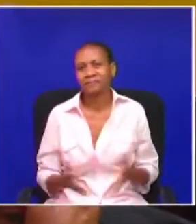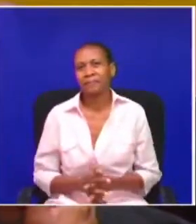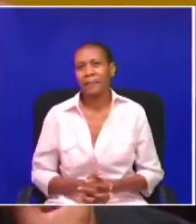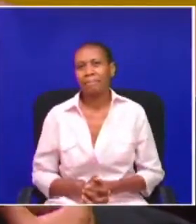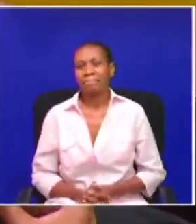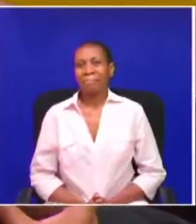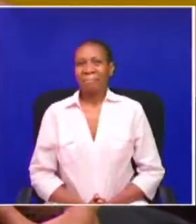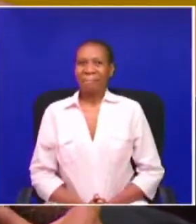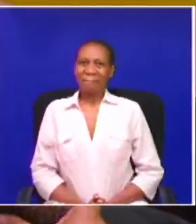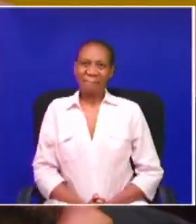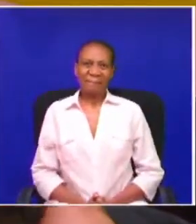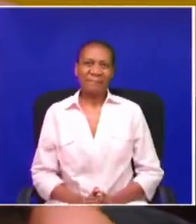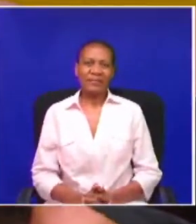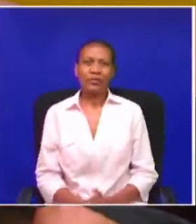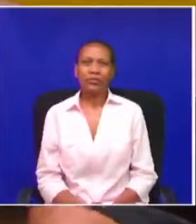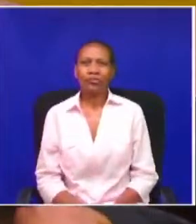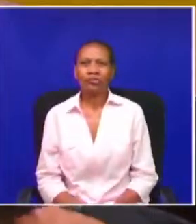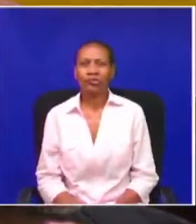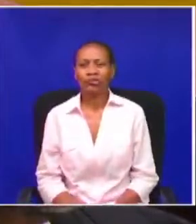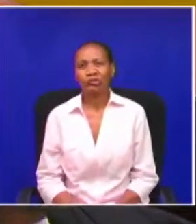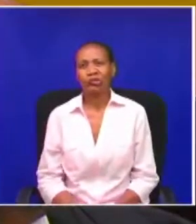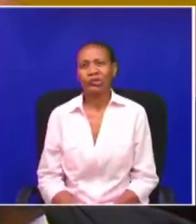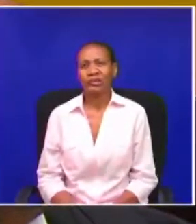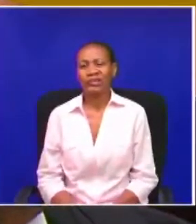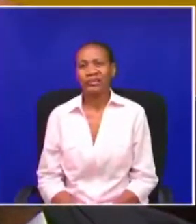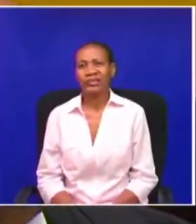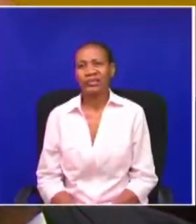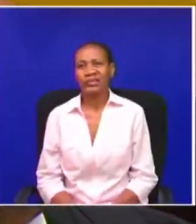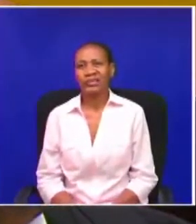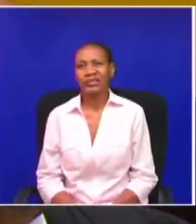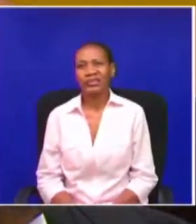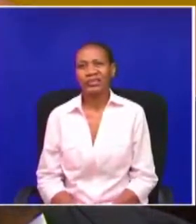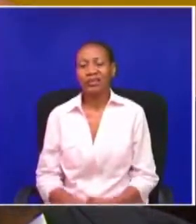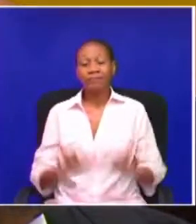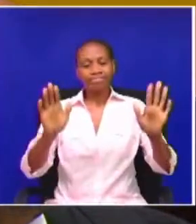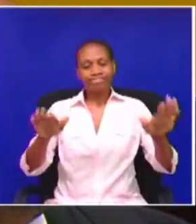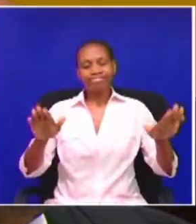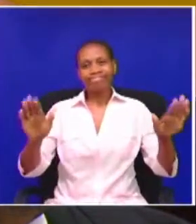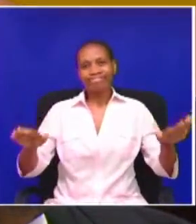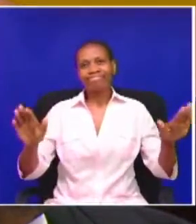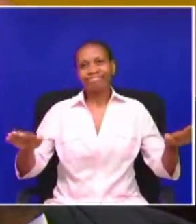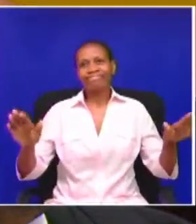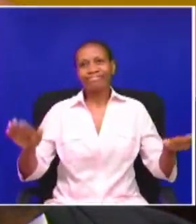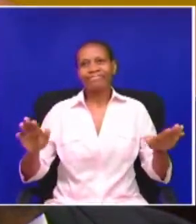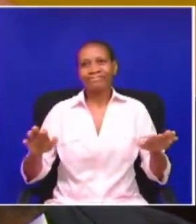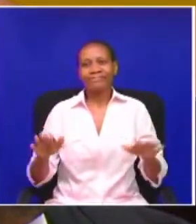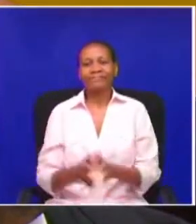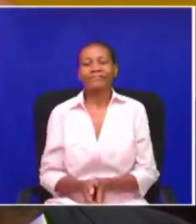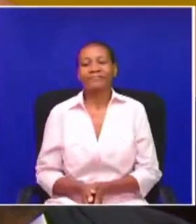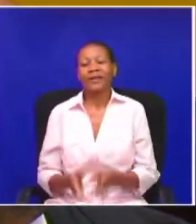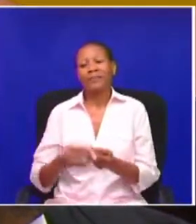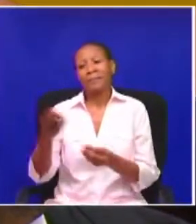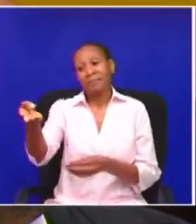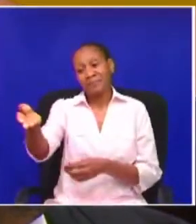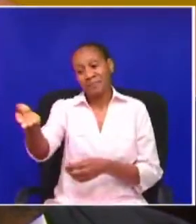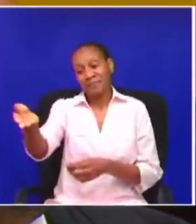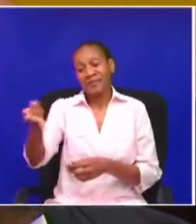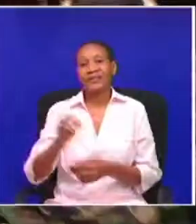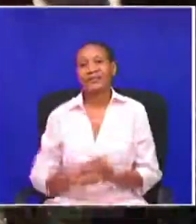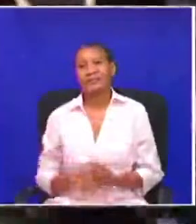No, it's none of her business. It's none of anyone's Order. business anyway. Honorable Sienesen.